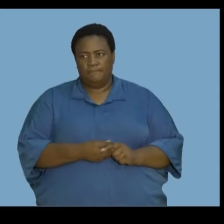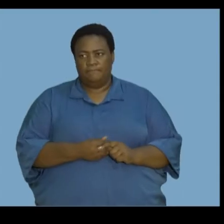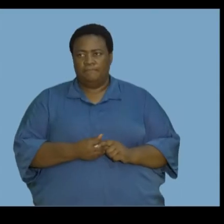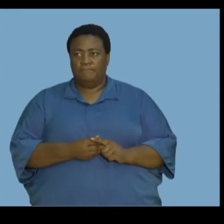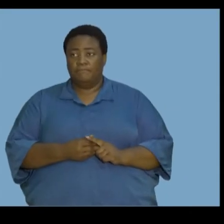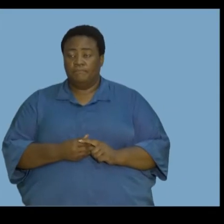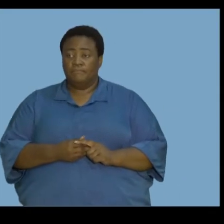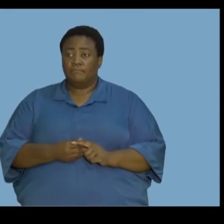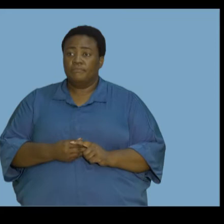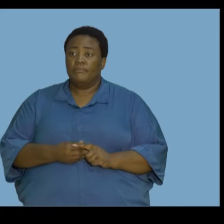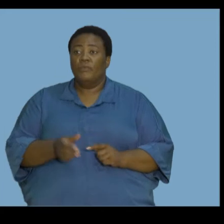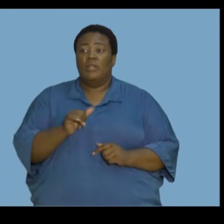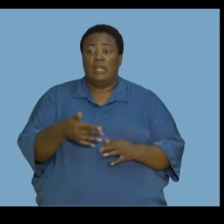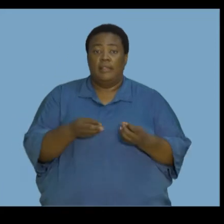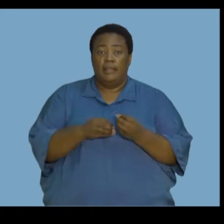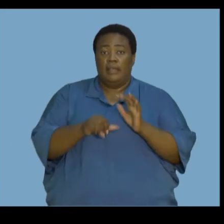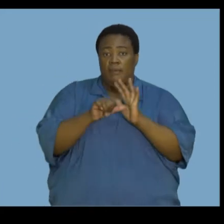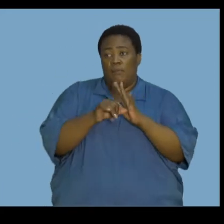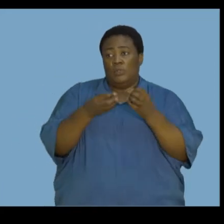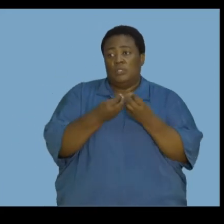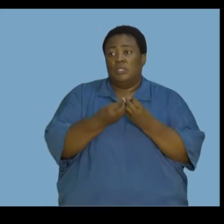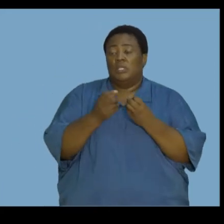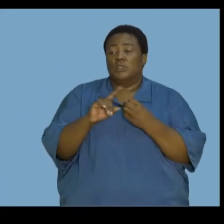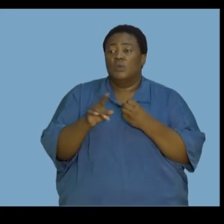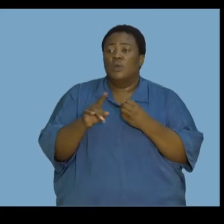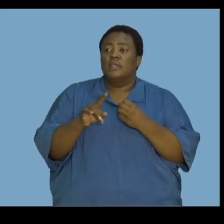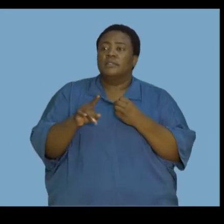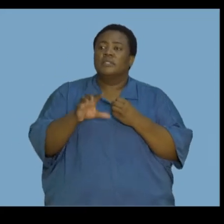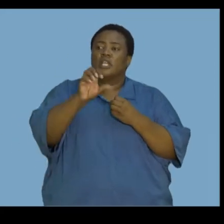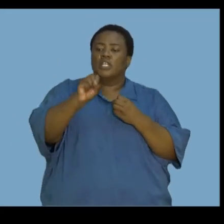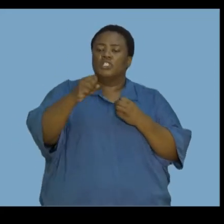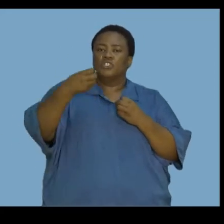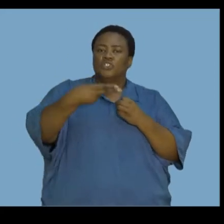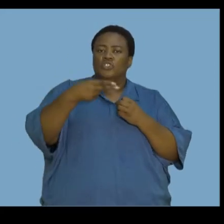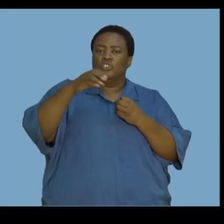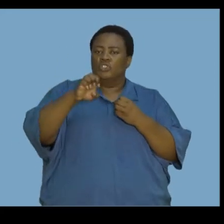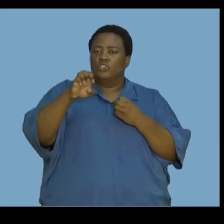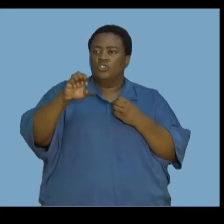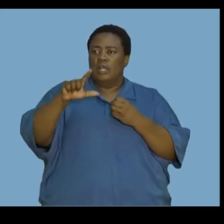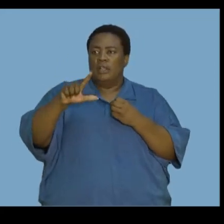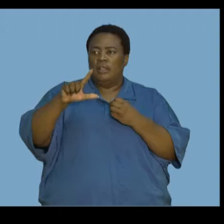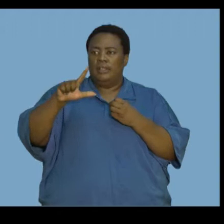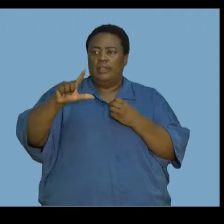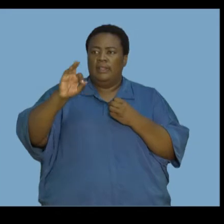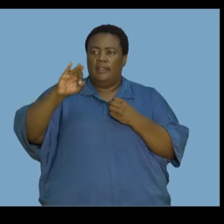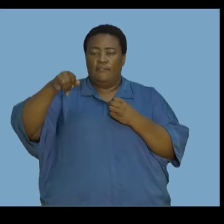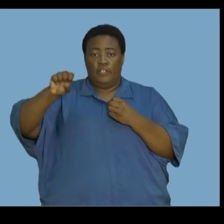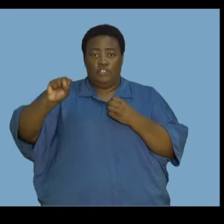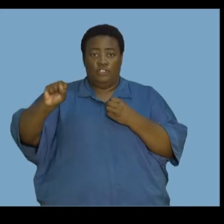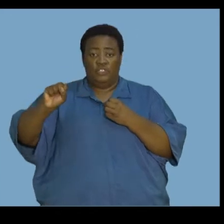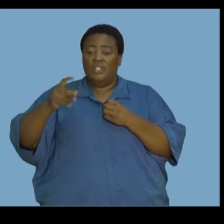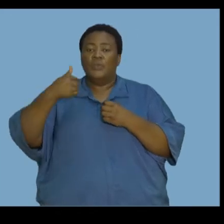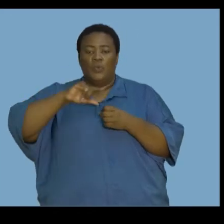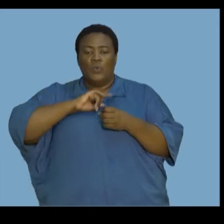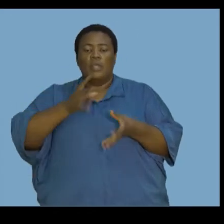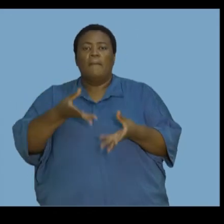naturally. Okay, some other important effects would be that the populations of shellfish and that we use and